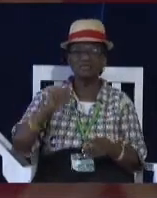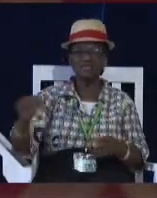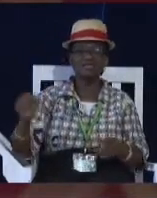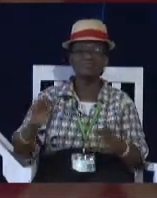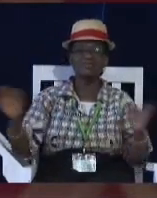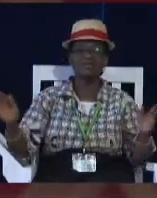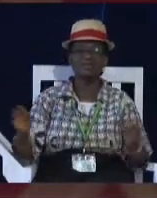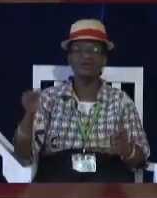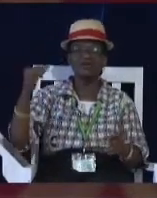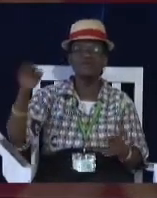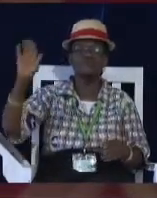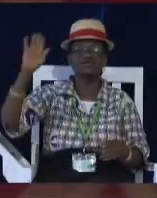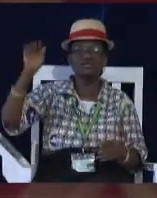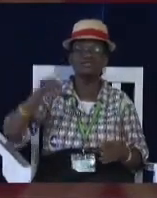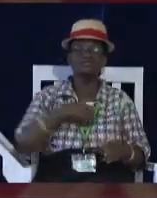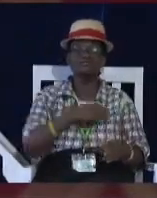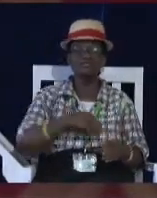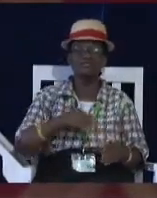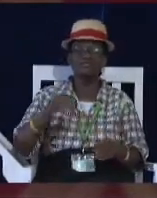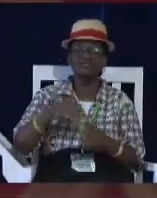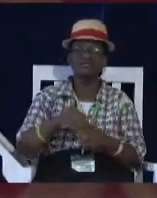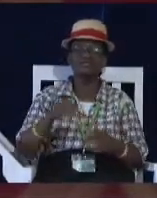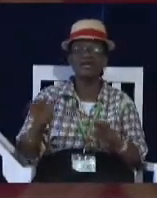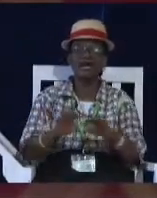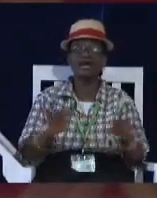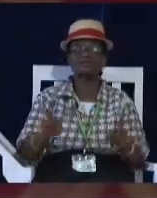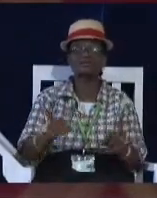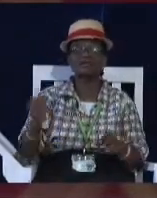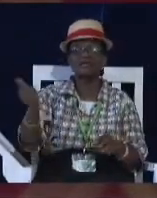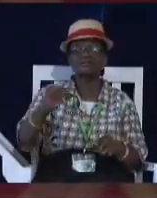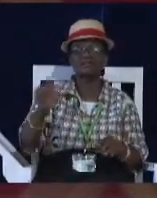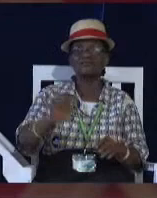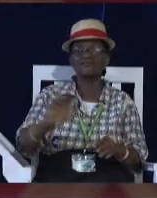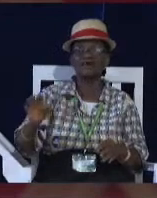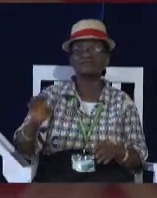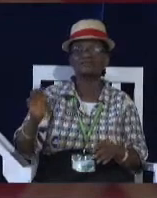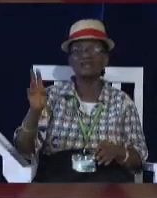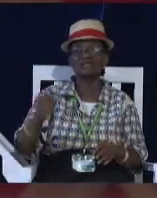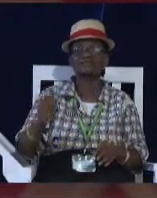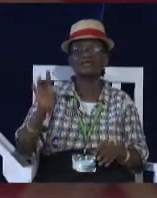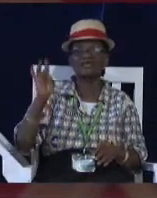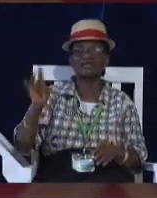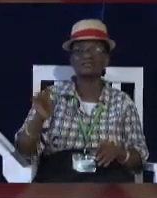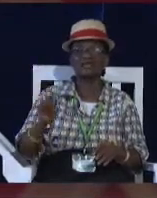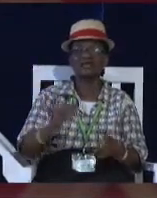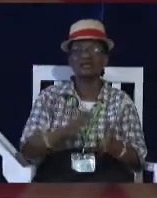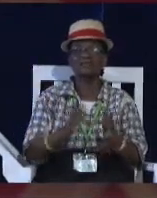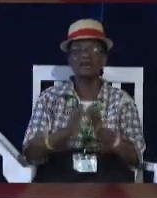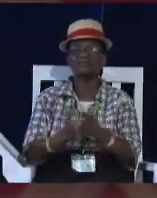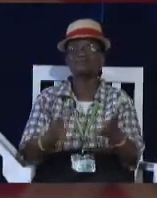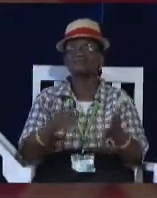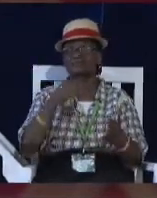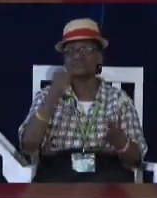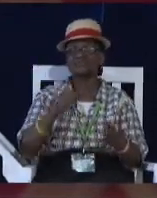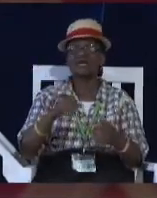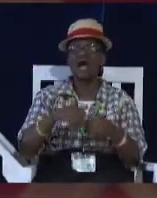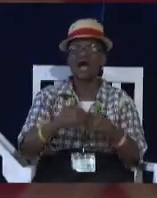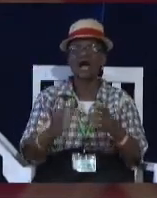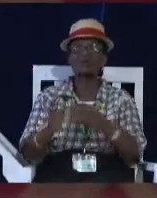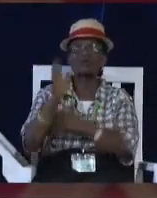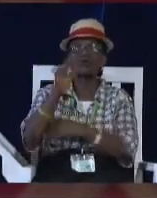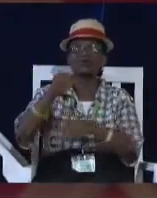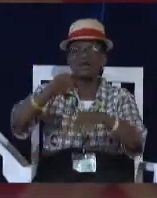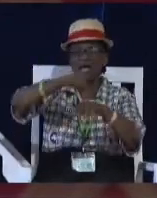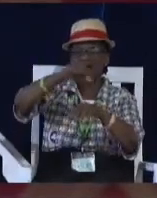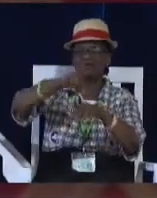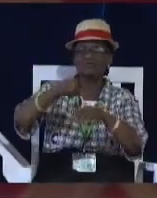In Acts chapter 10, verse 38, Acts 10, verse 38, the Bible says how God anointed Jesus of Nazareth